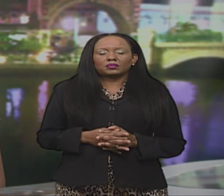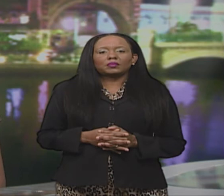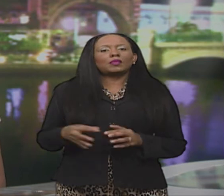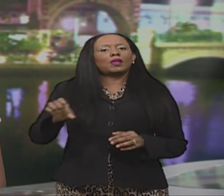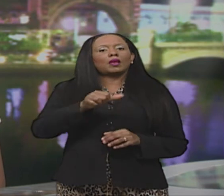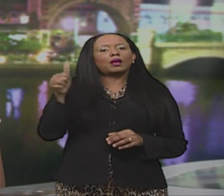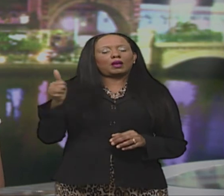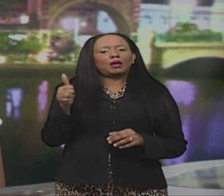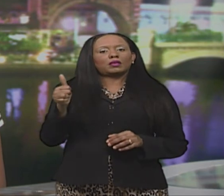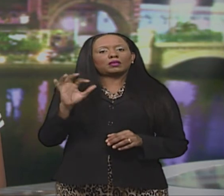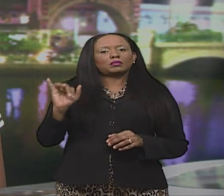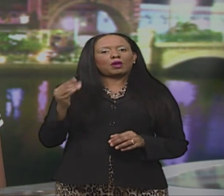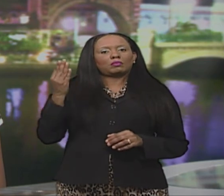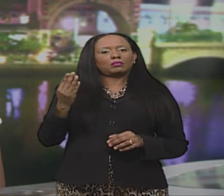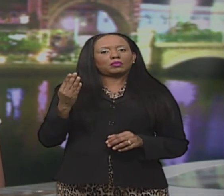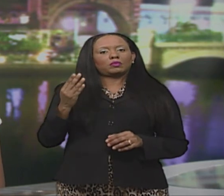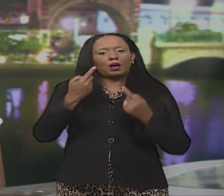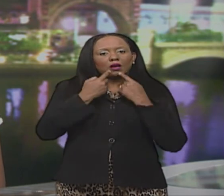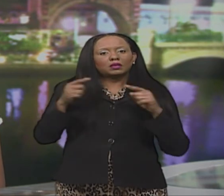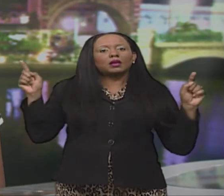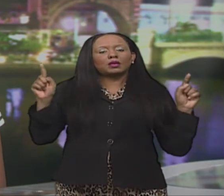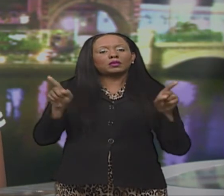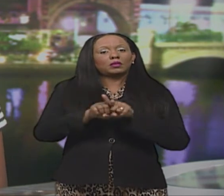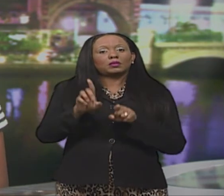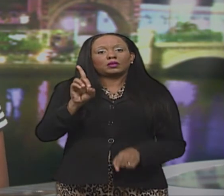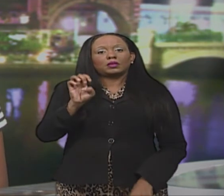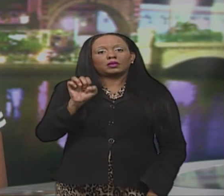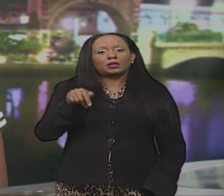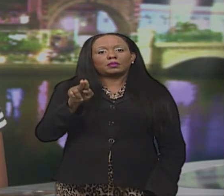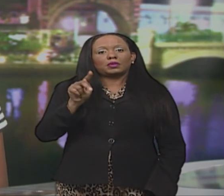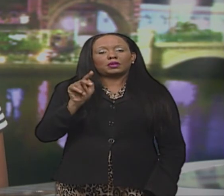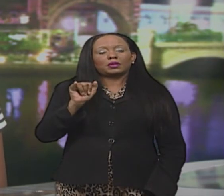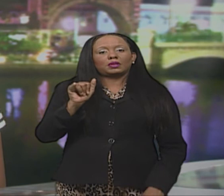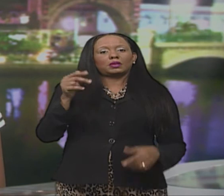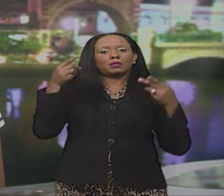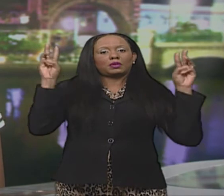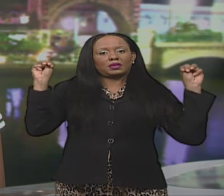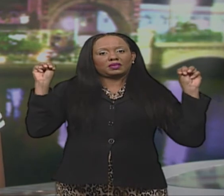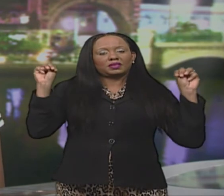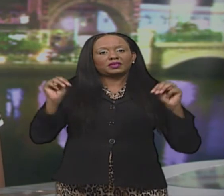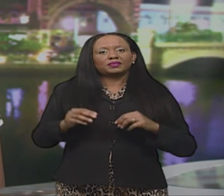And several other portfolios were announced, including that of Deputy Prime Minister.